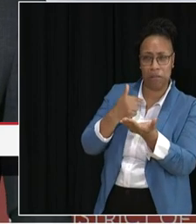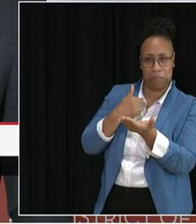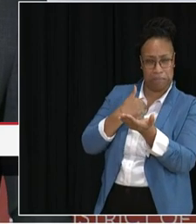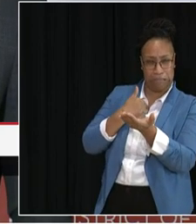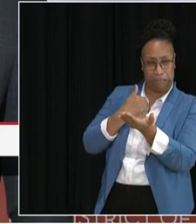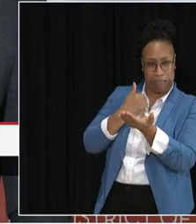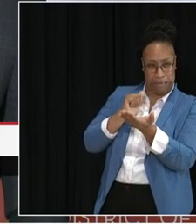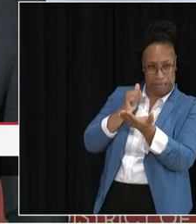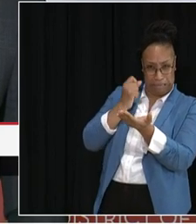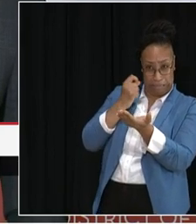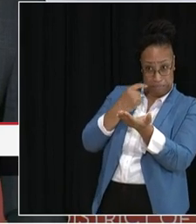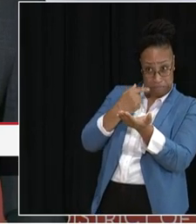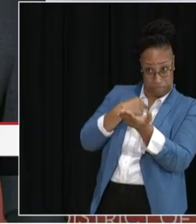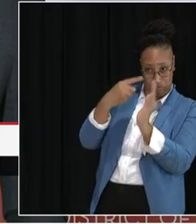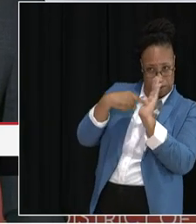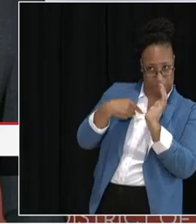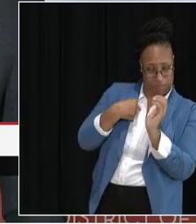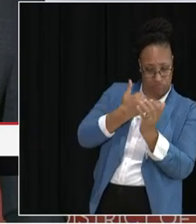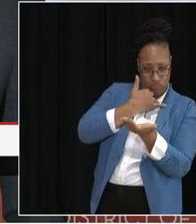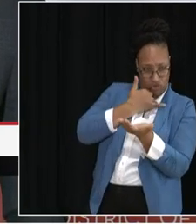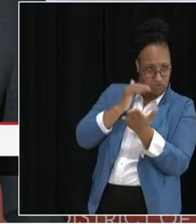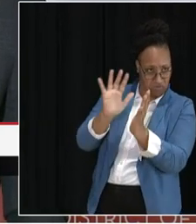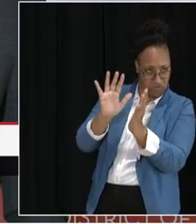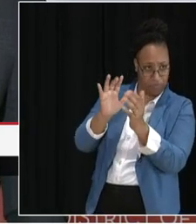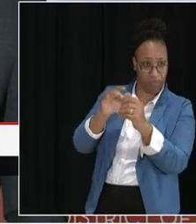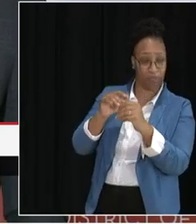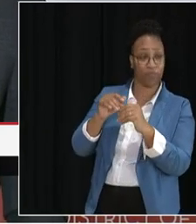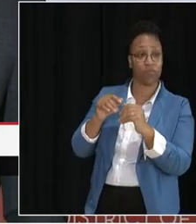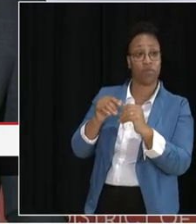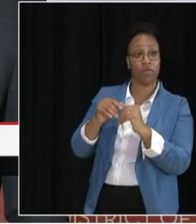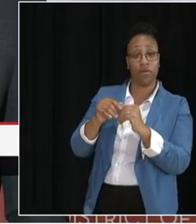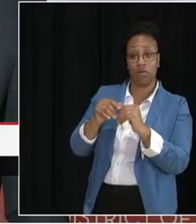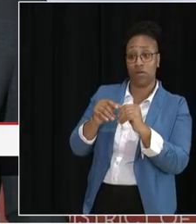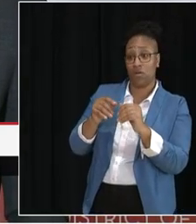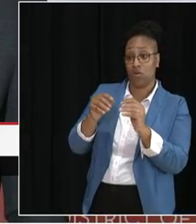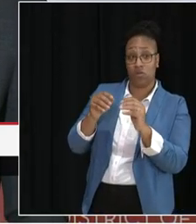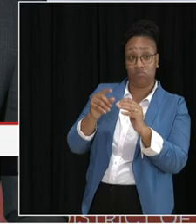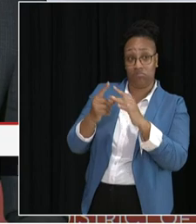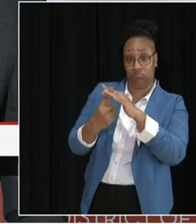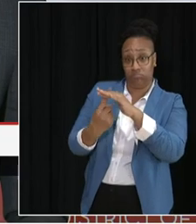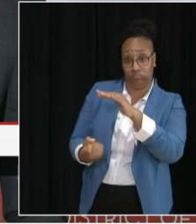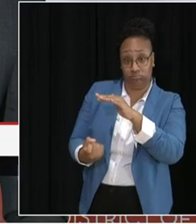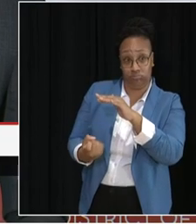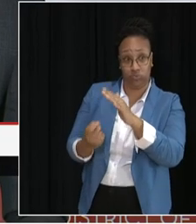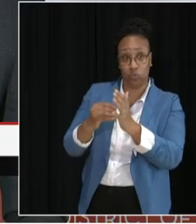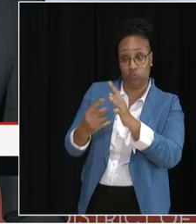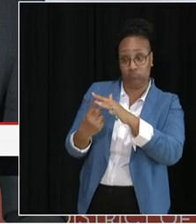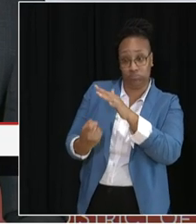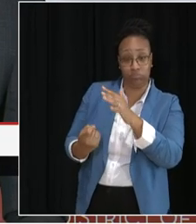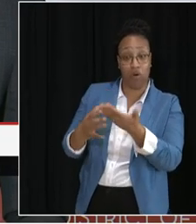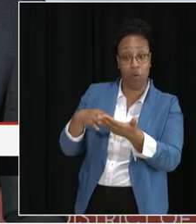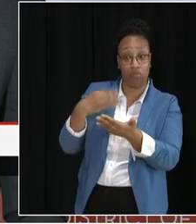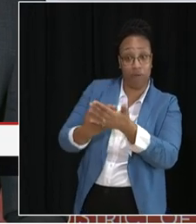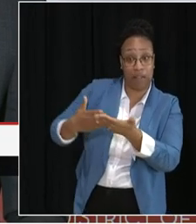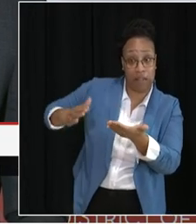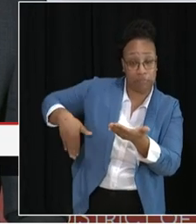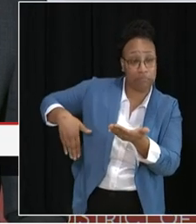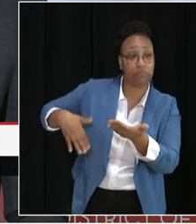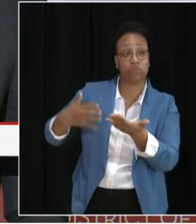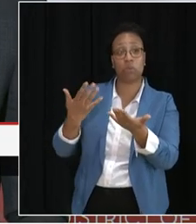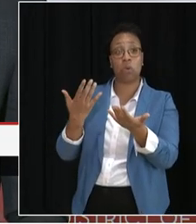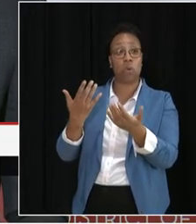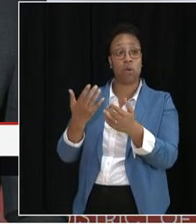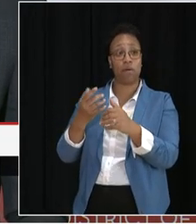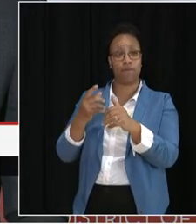incorrect, if I'm wrong, if students are absent or late for school, actually late for school for their first class,